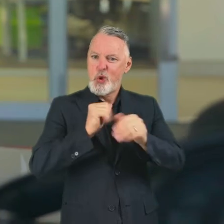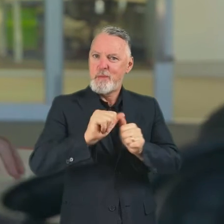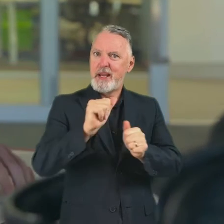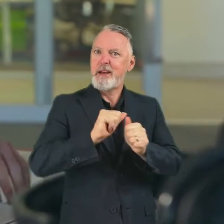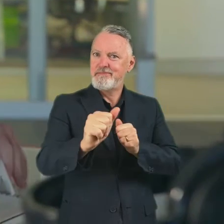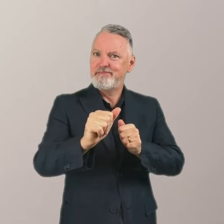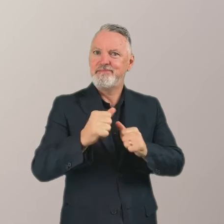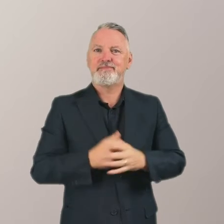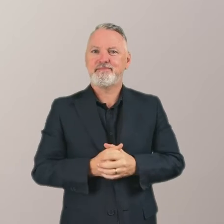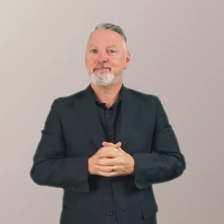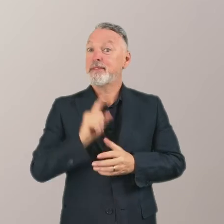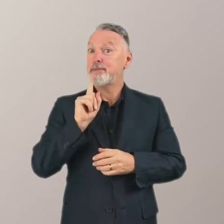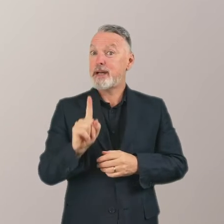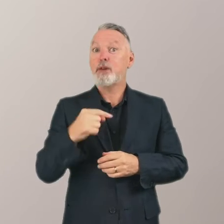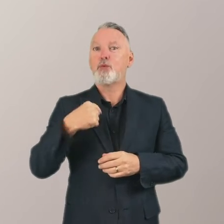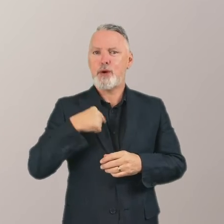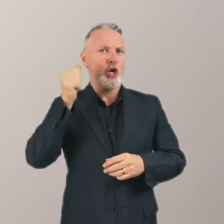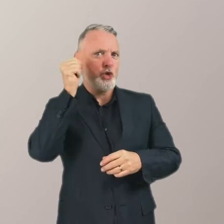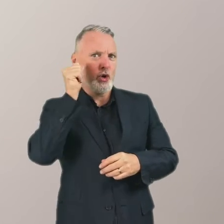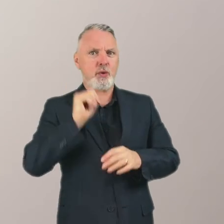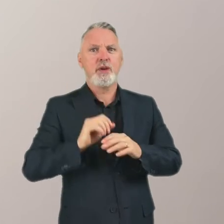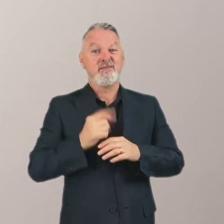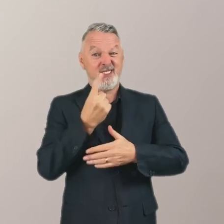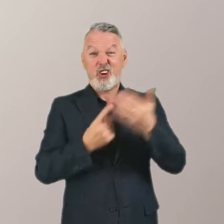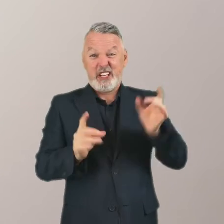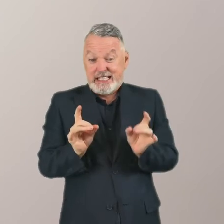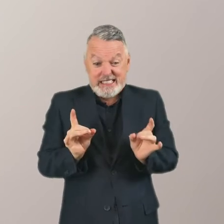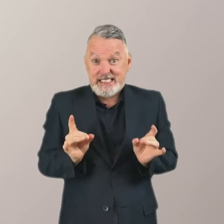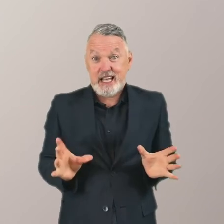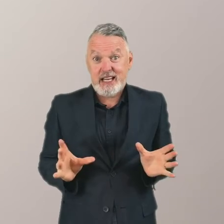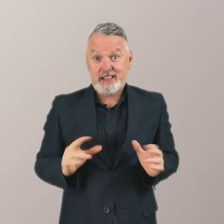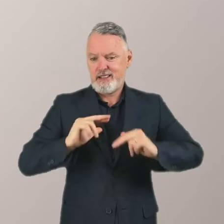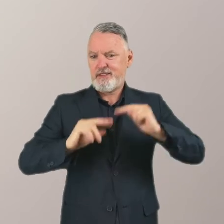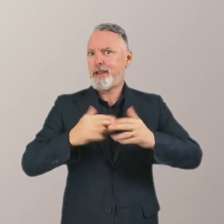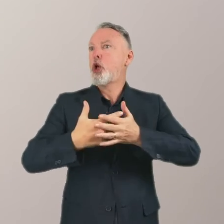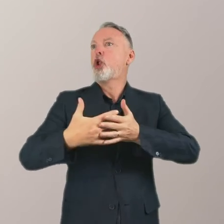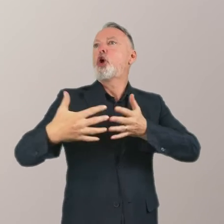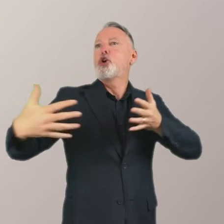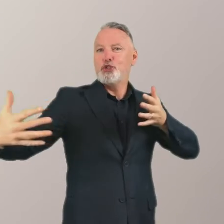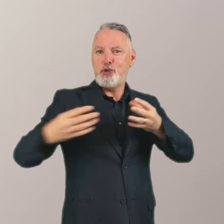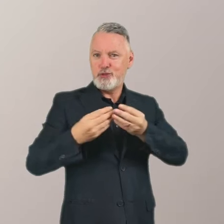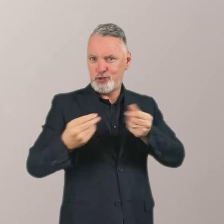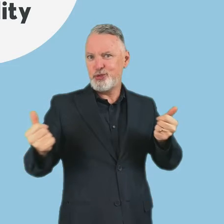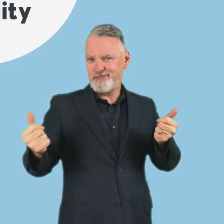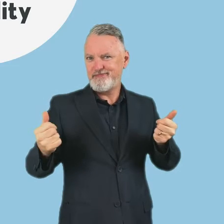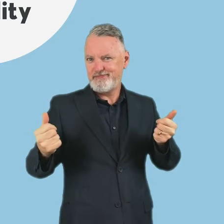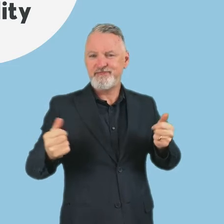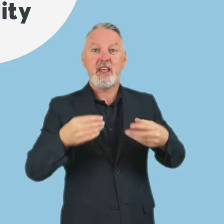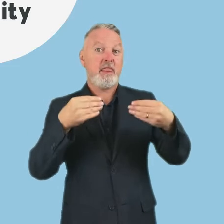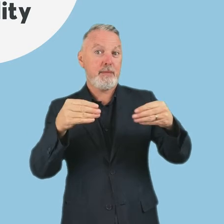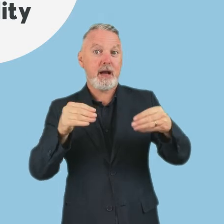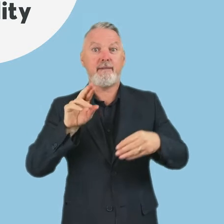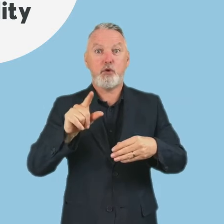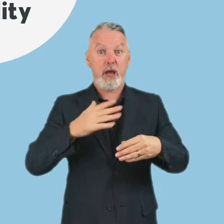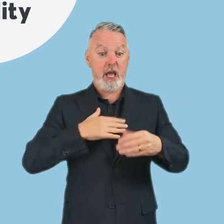more inclusive. However, we're also aware that this is only the tip of the iceberg when it comes to developing long-term solutions for our users. The market for Spix